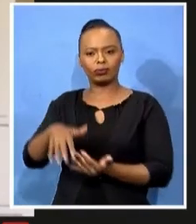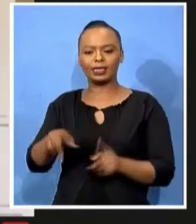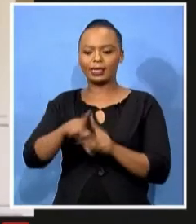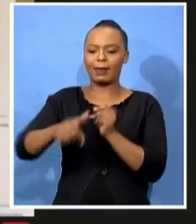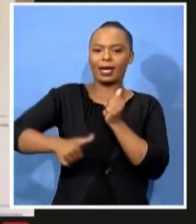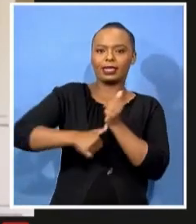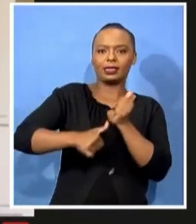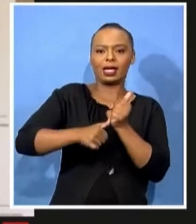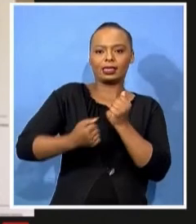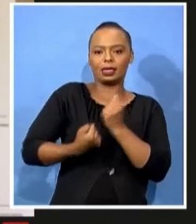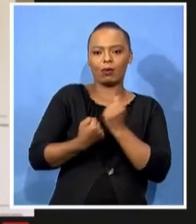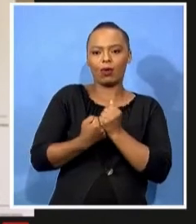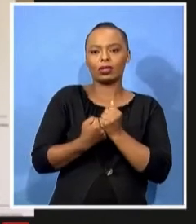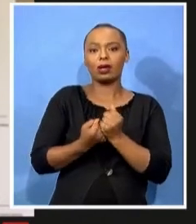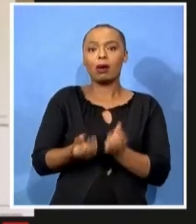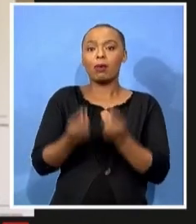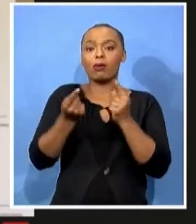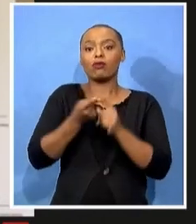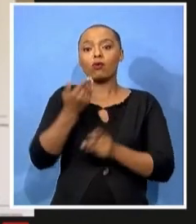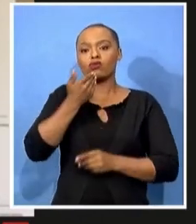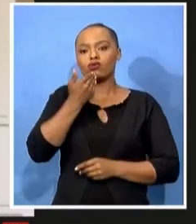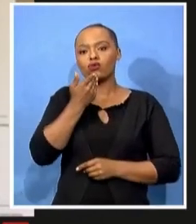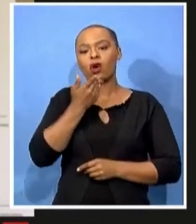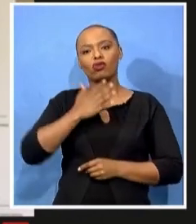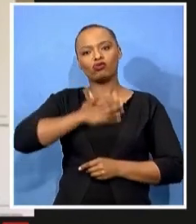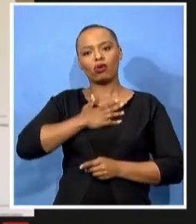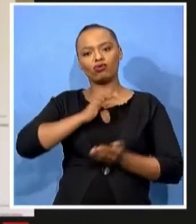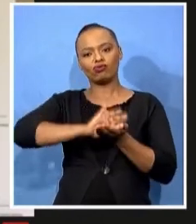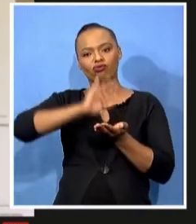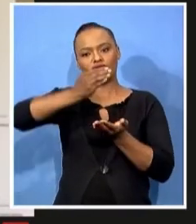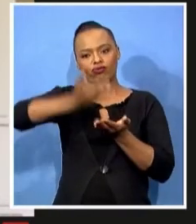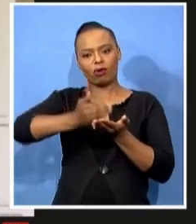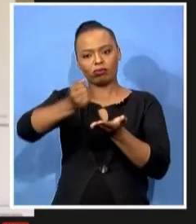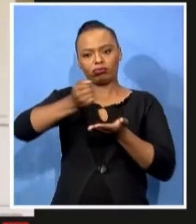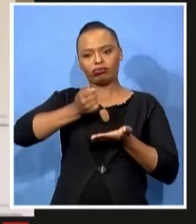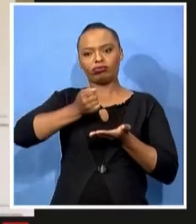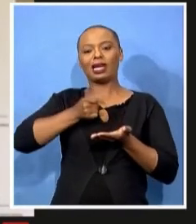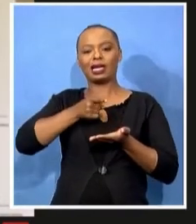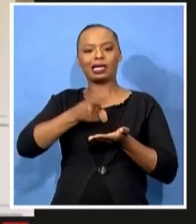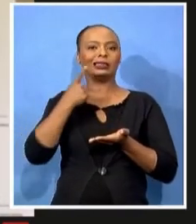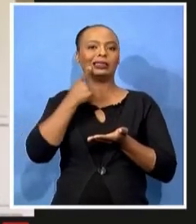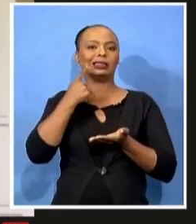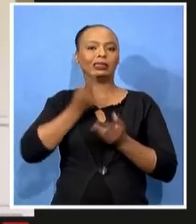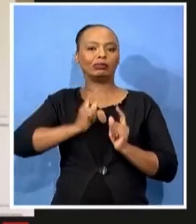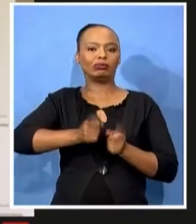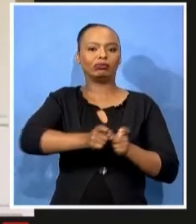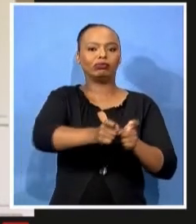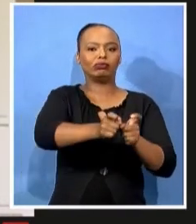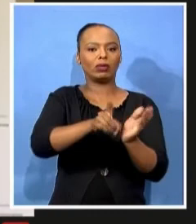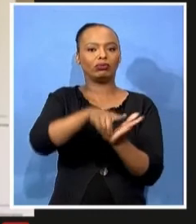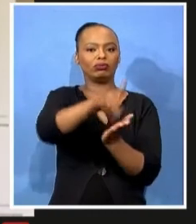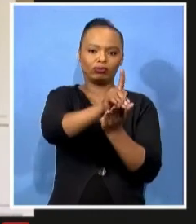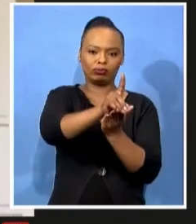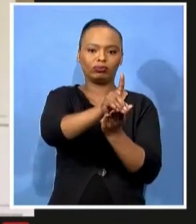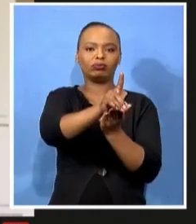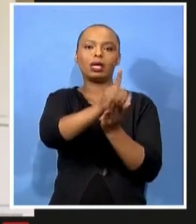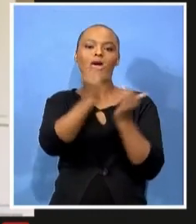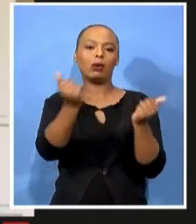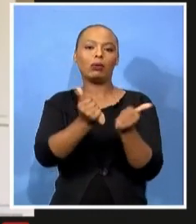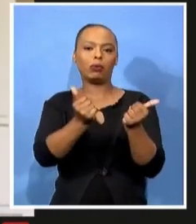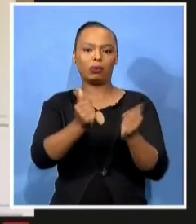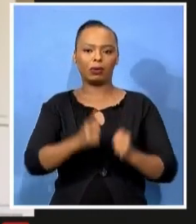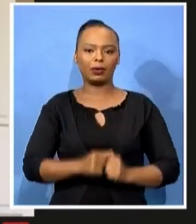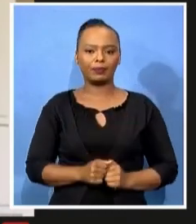helpful. And then it made the process to move fairly quickly. On the other hand, between Gavi, which is the Global